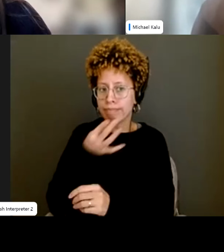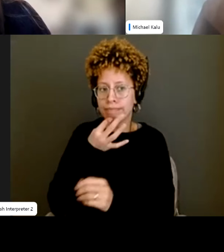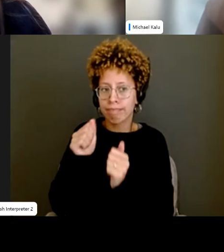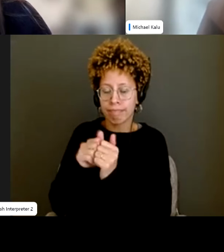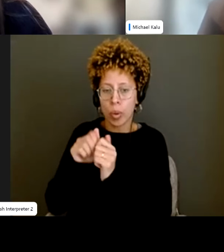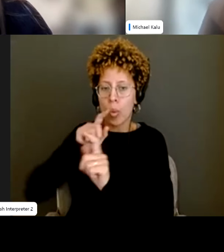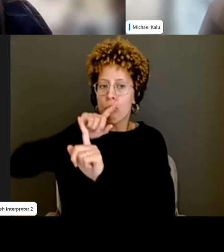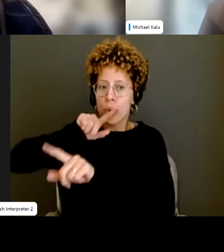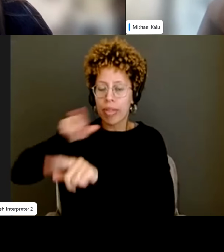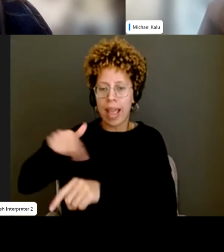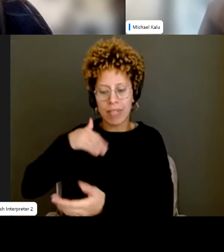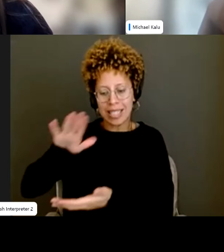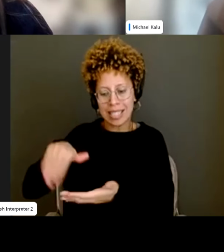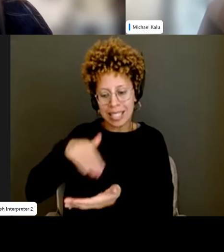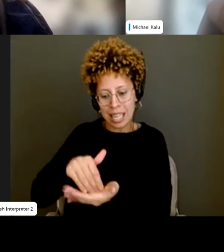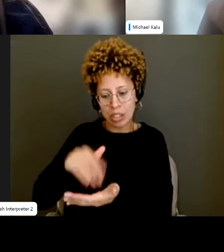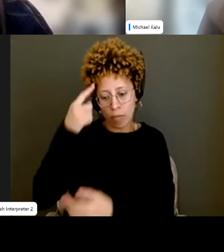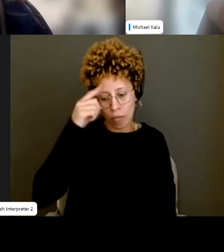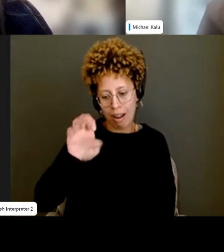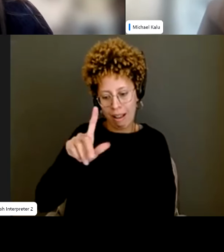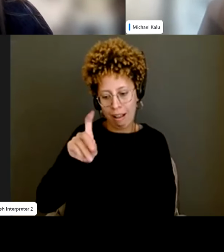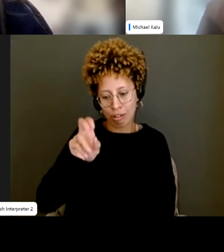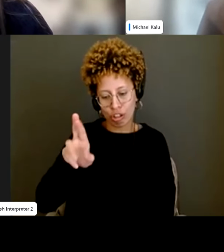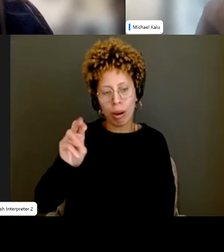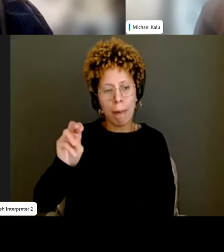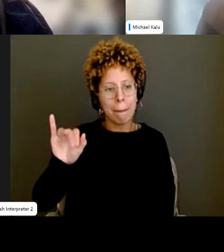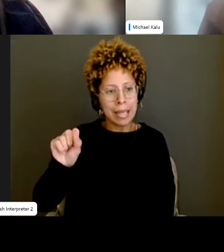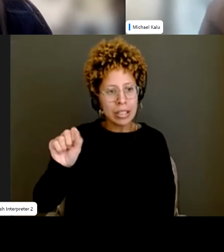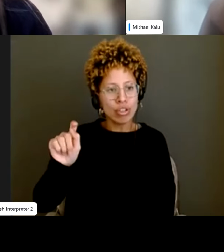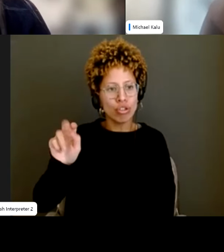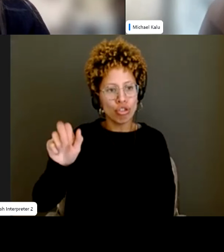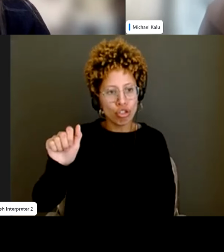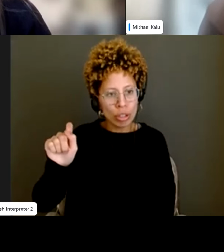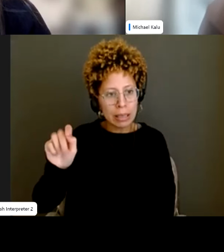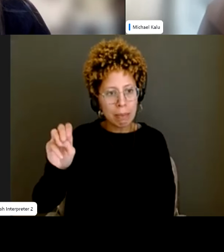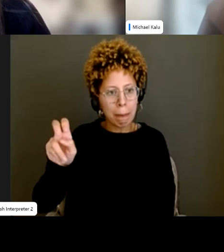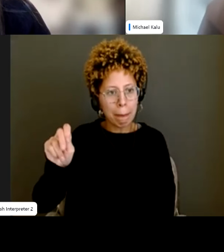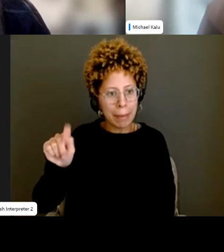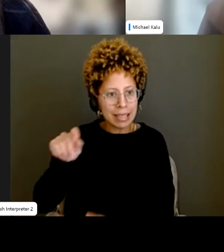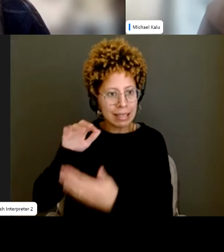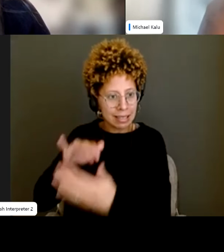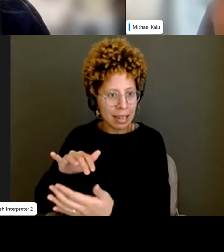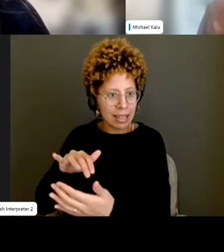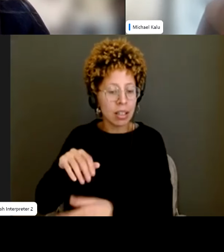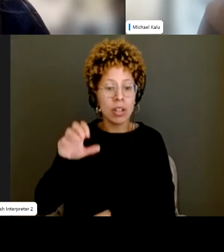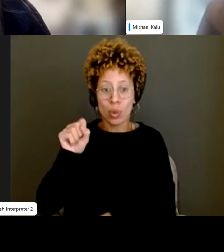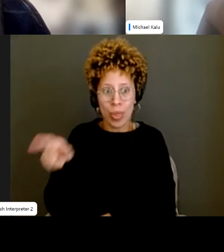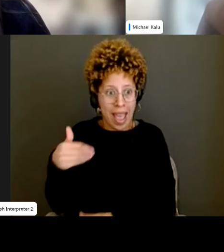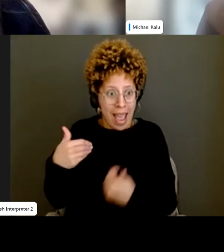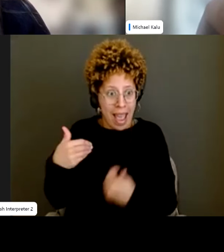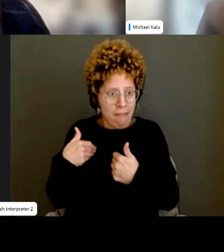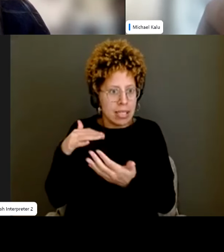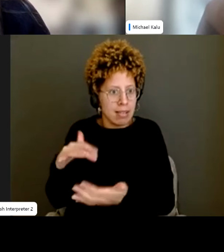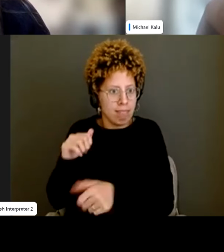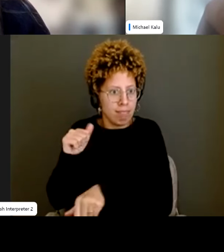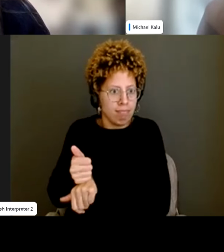for National Elder Mistreatment Study. So they've created that specifically to collect data for elder mistreatment. Is a study. I think this is a